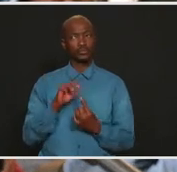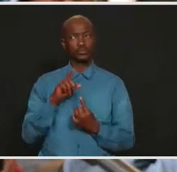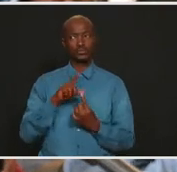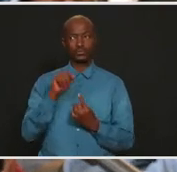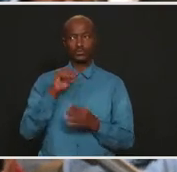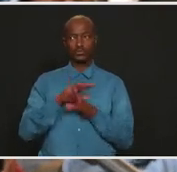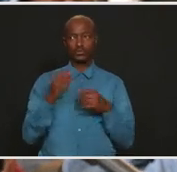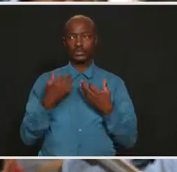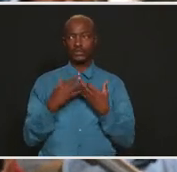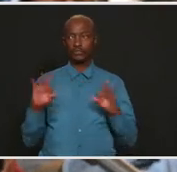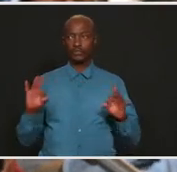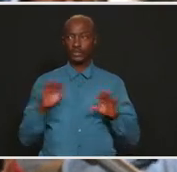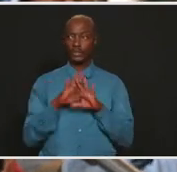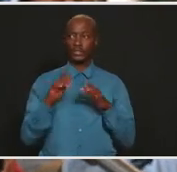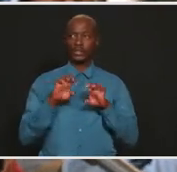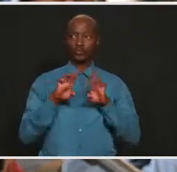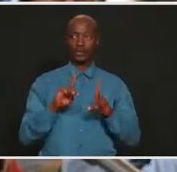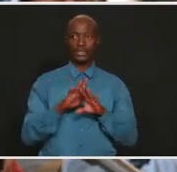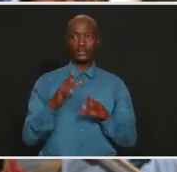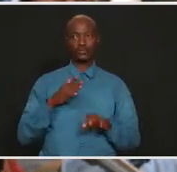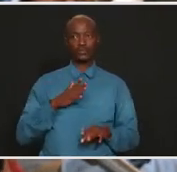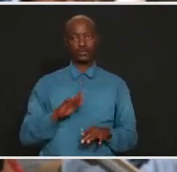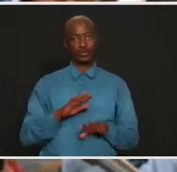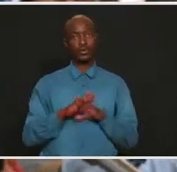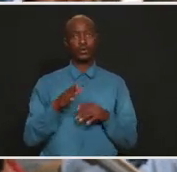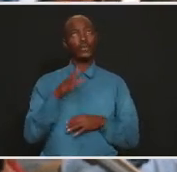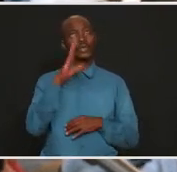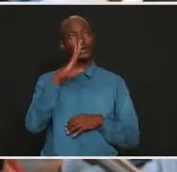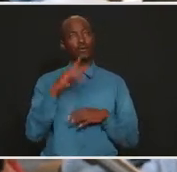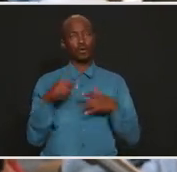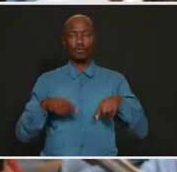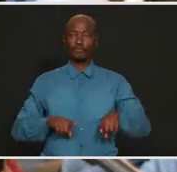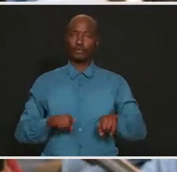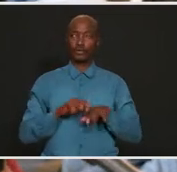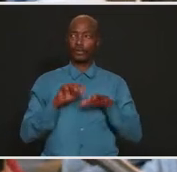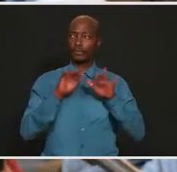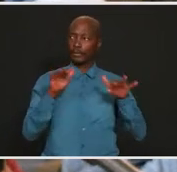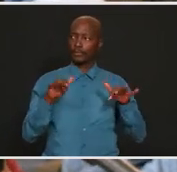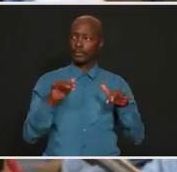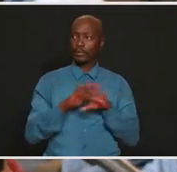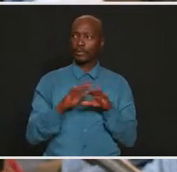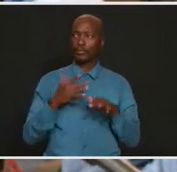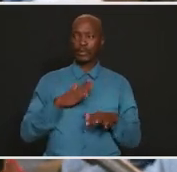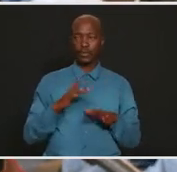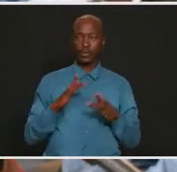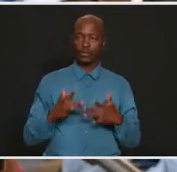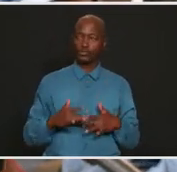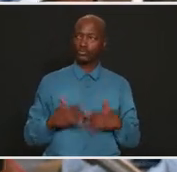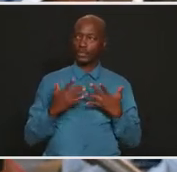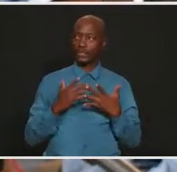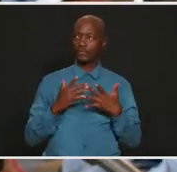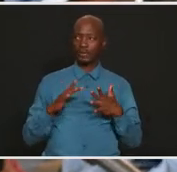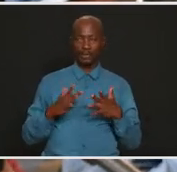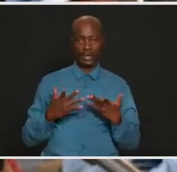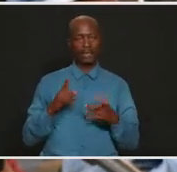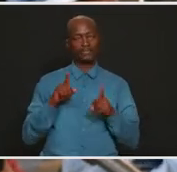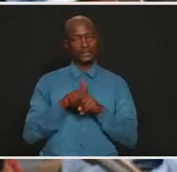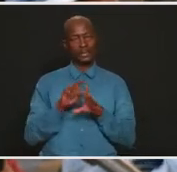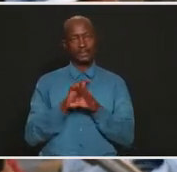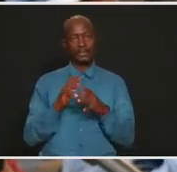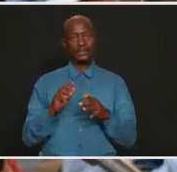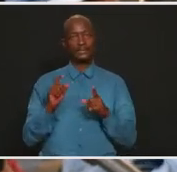suited to our family we are a God-fearing people and we choose to live our lives to the word of God